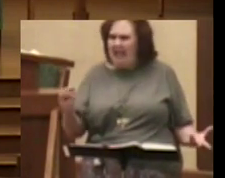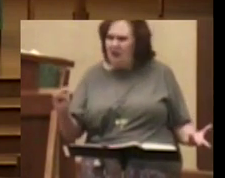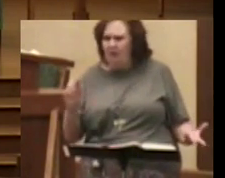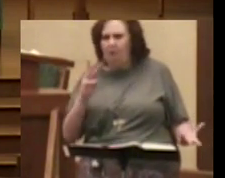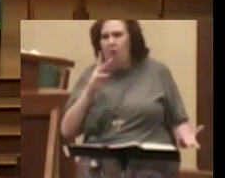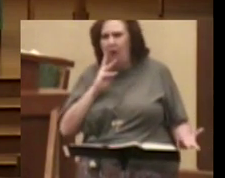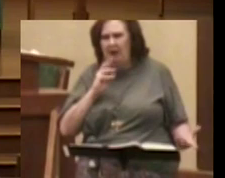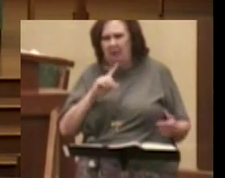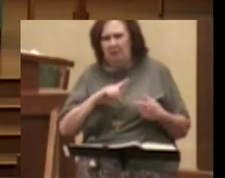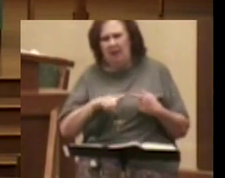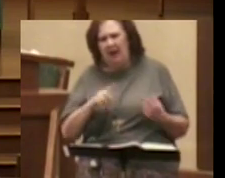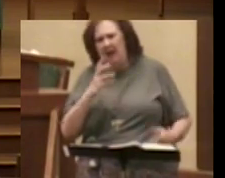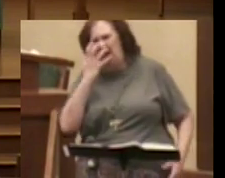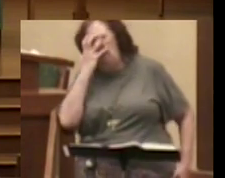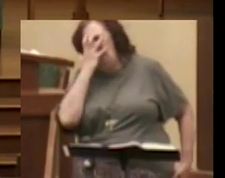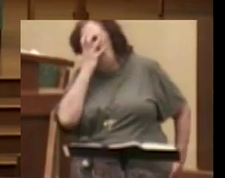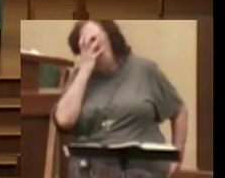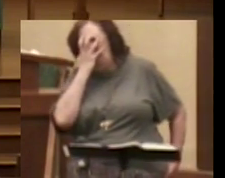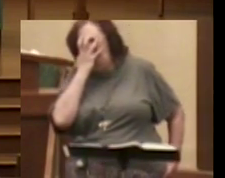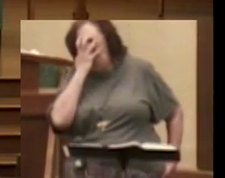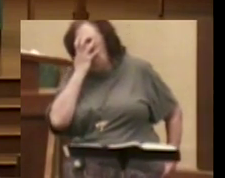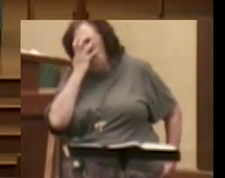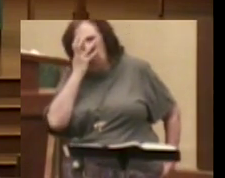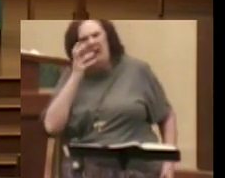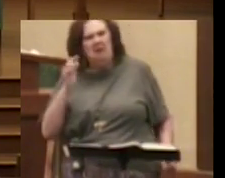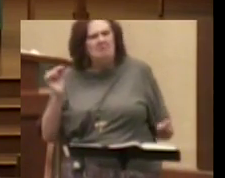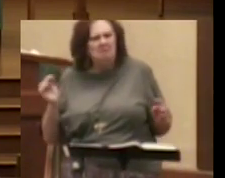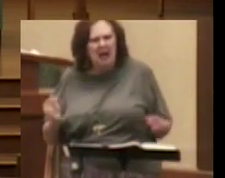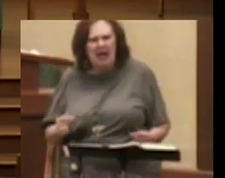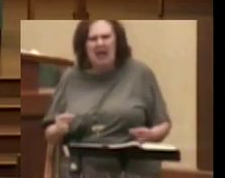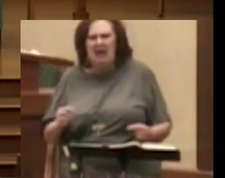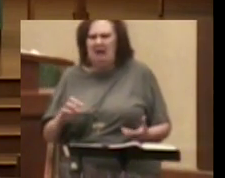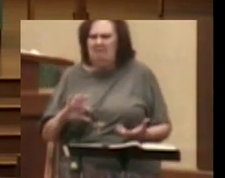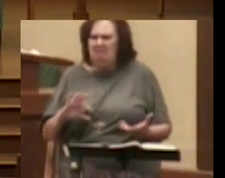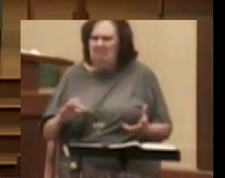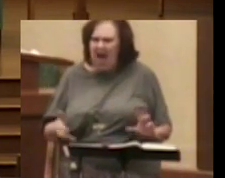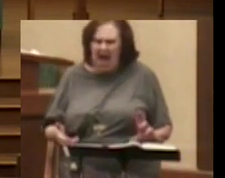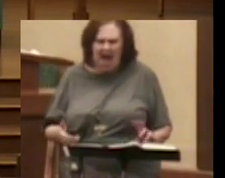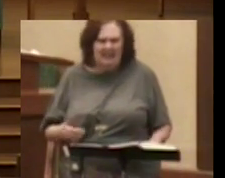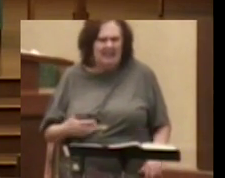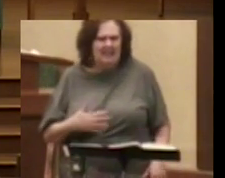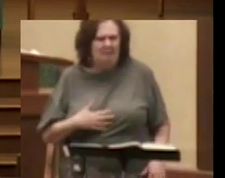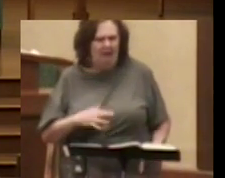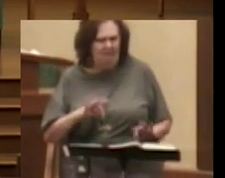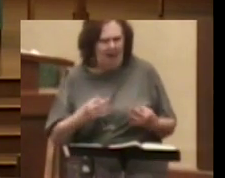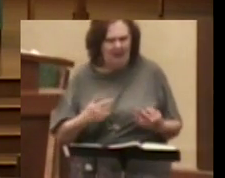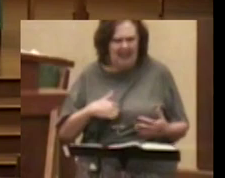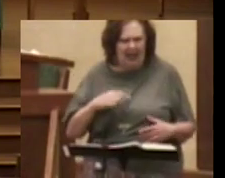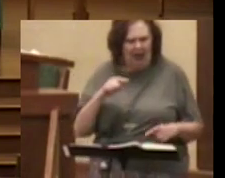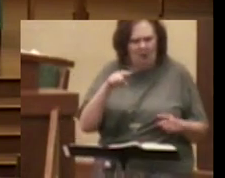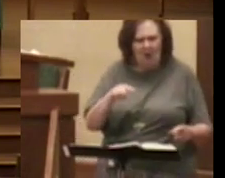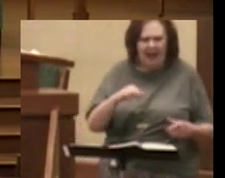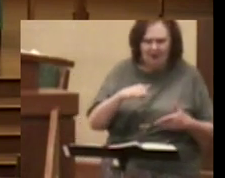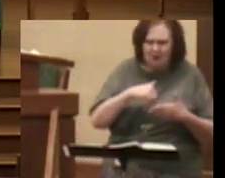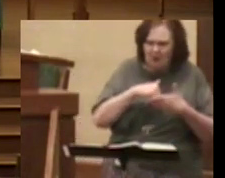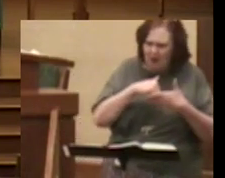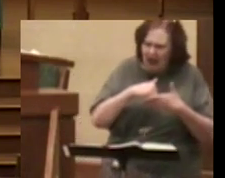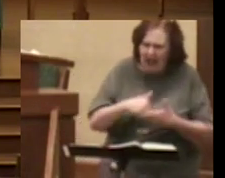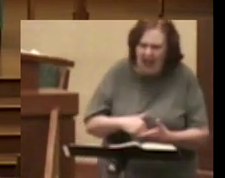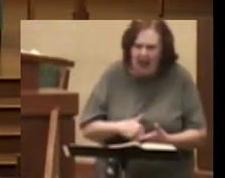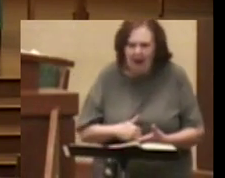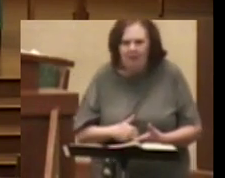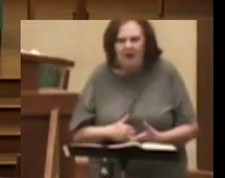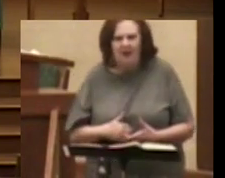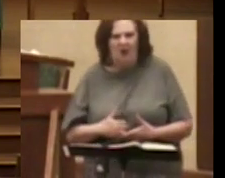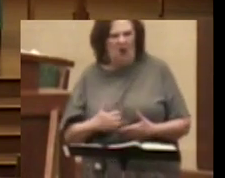but oh, what a pain, what a mess. My family and I went down to help them out, and I had a whole